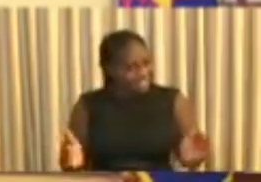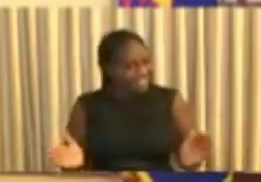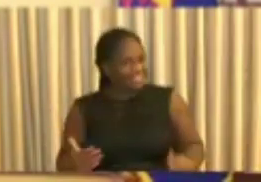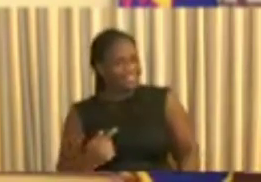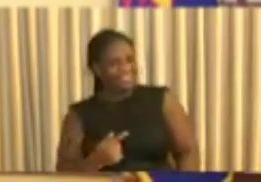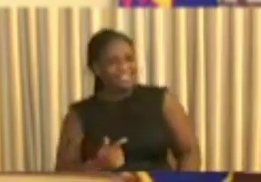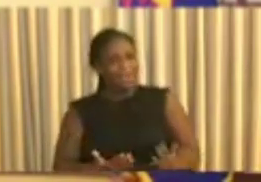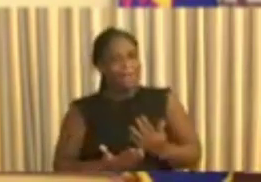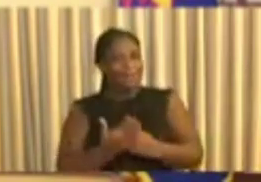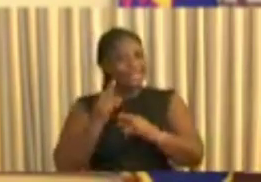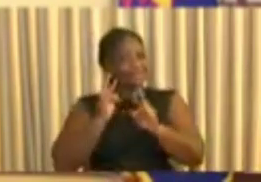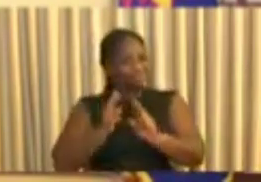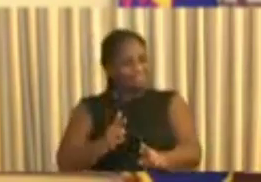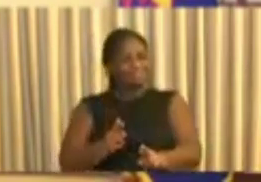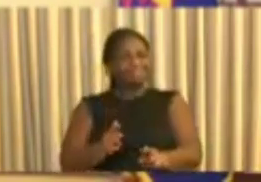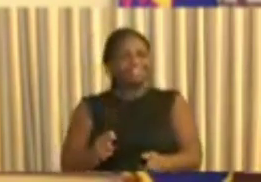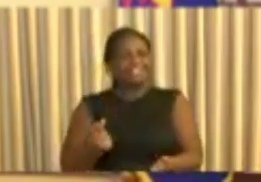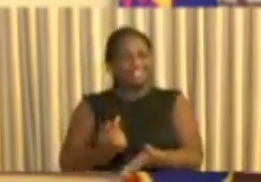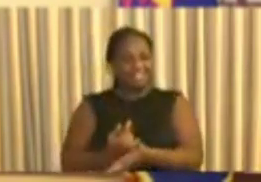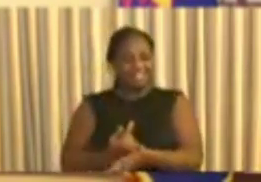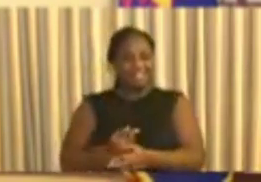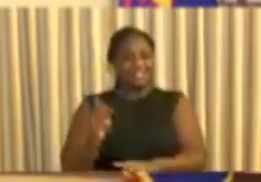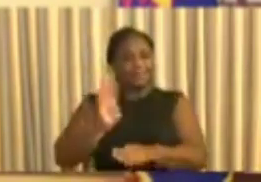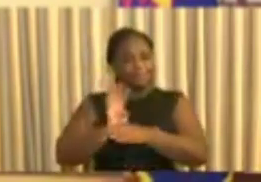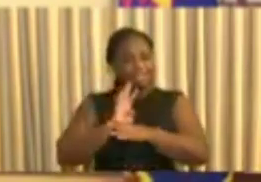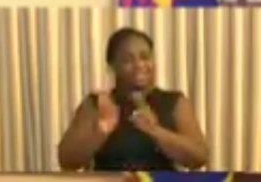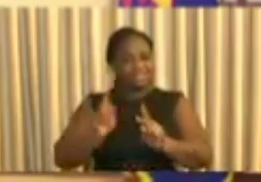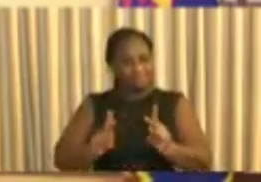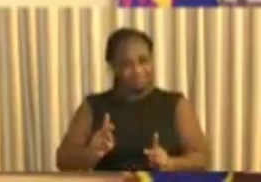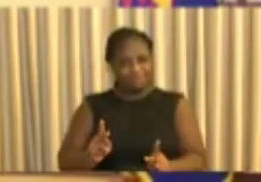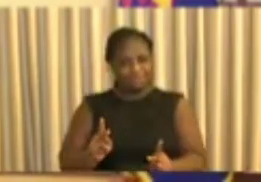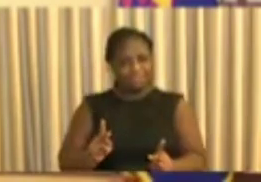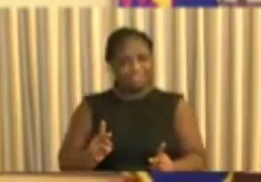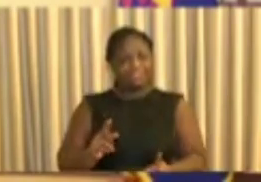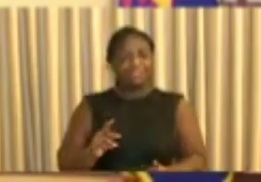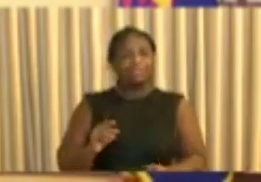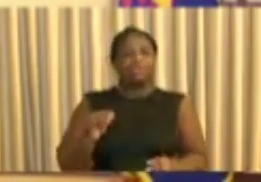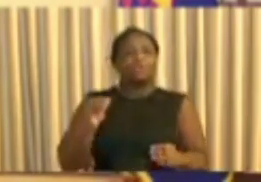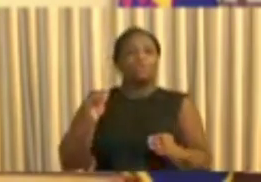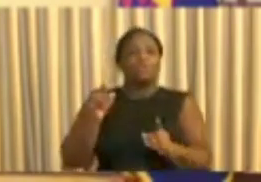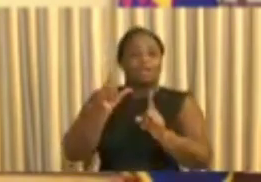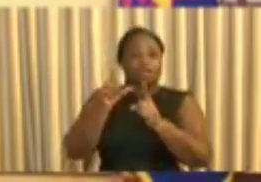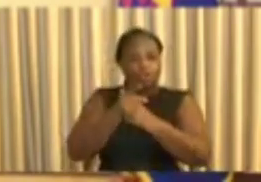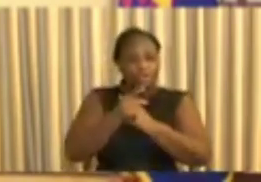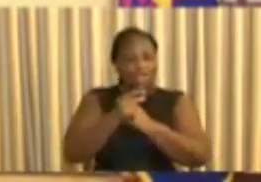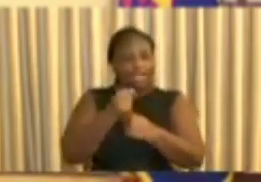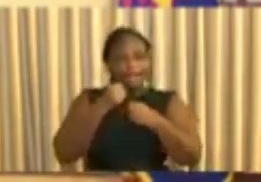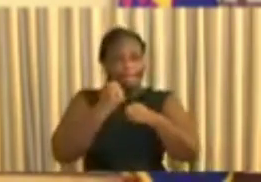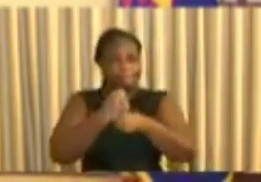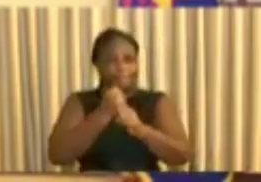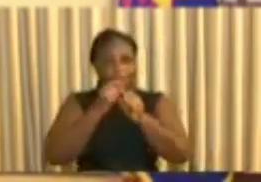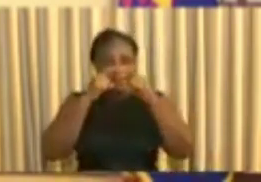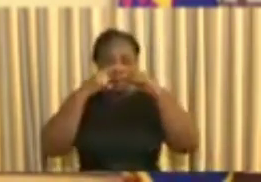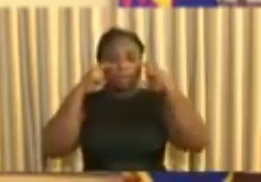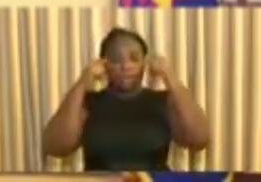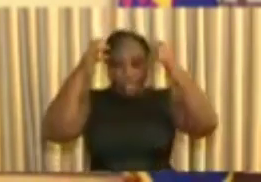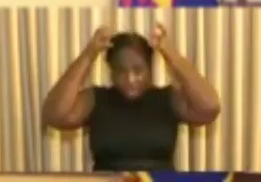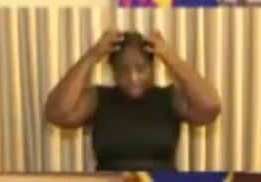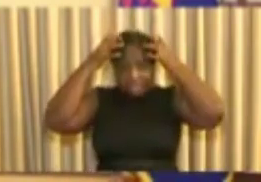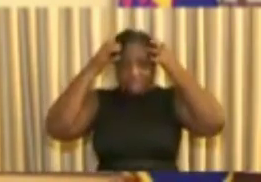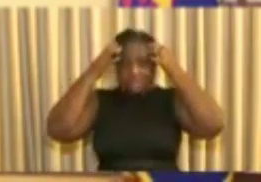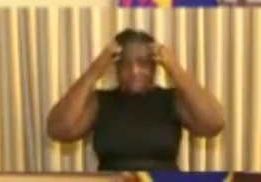encouraged by the response from the Ghanaian private sector. Domestic production of face masks, head